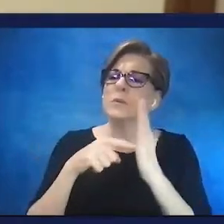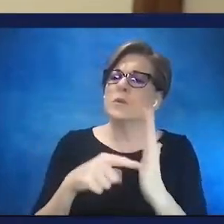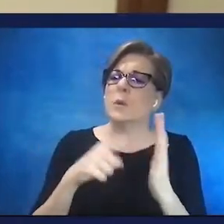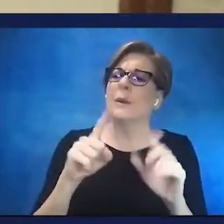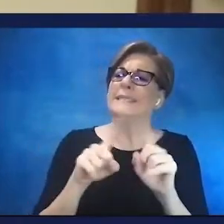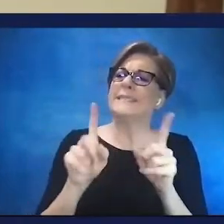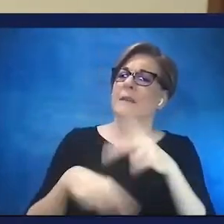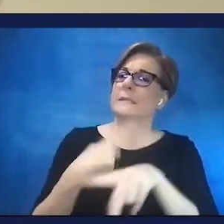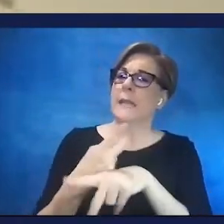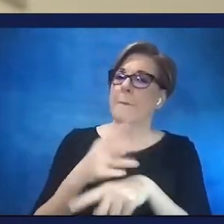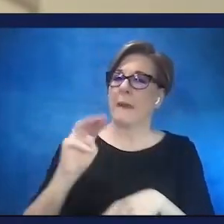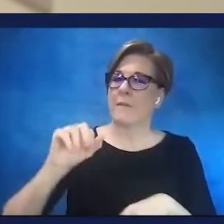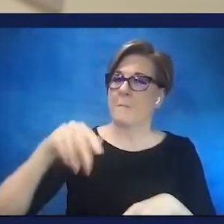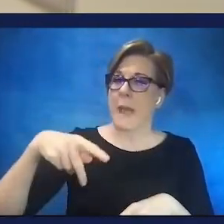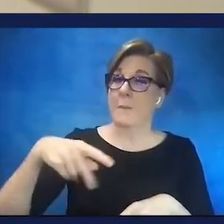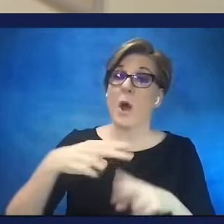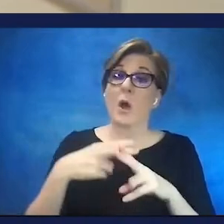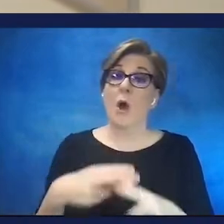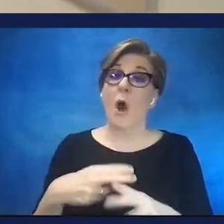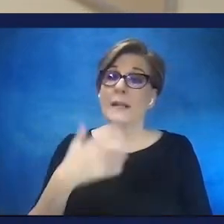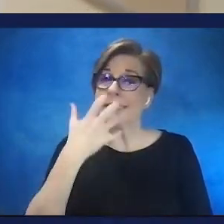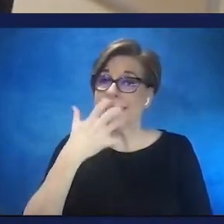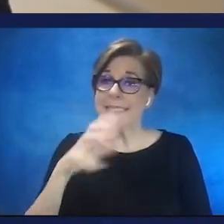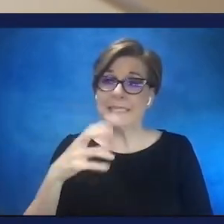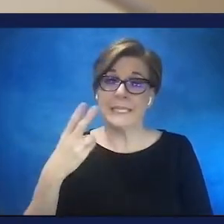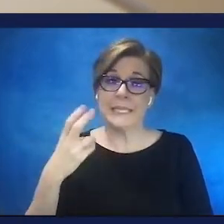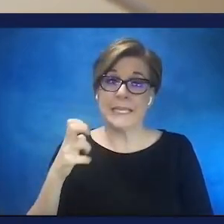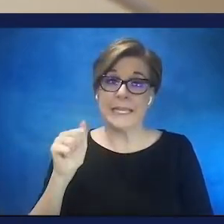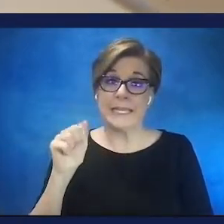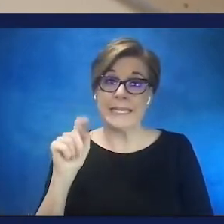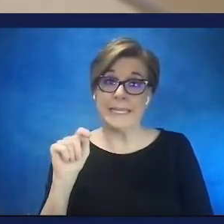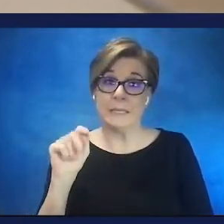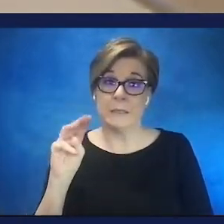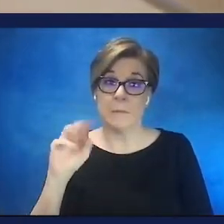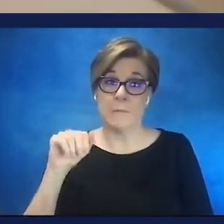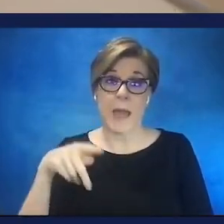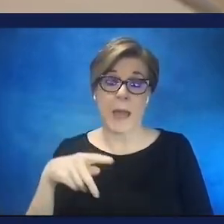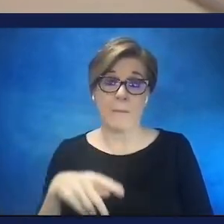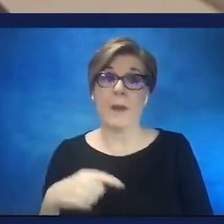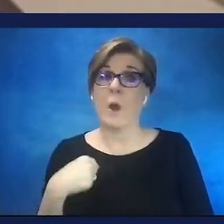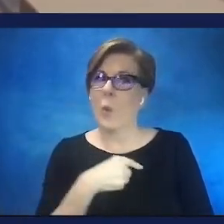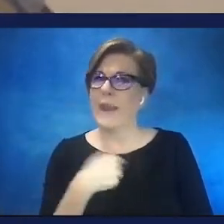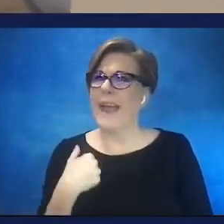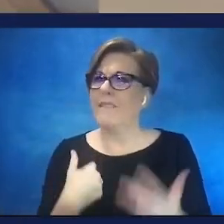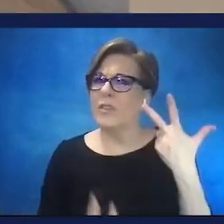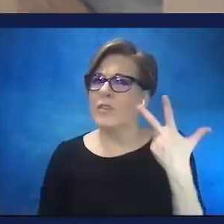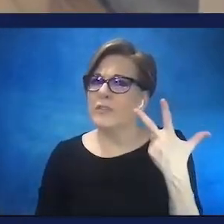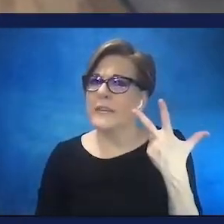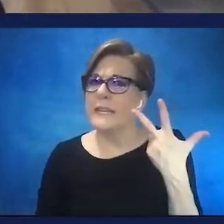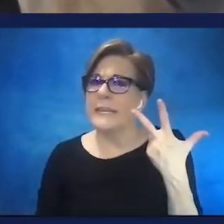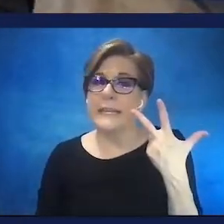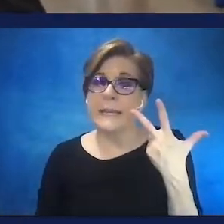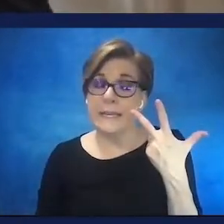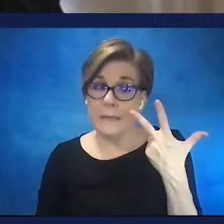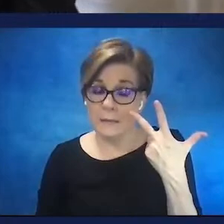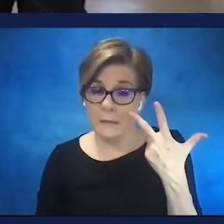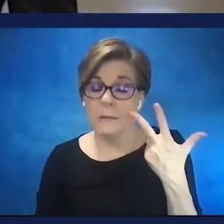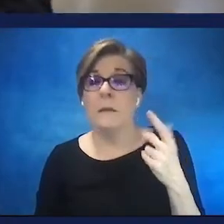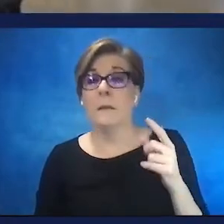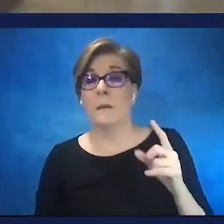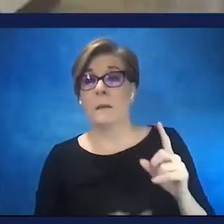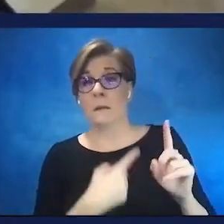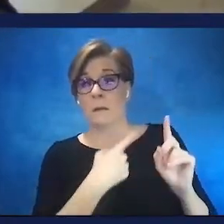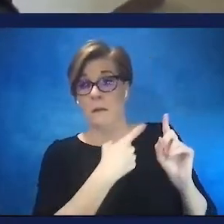map, and this is what we call a heat map. So the heat maps, and we have 3 on these walls. This one